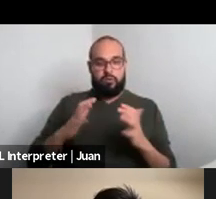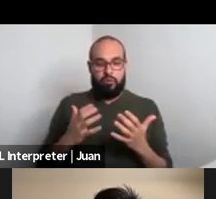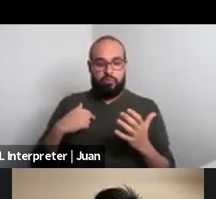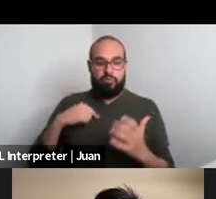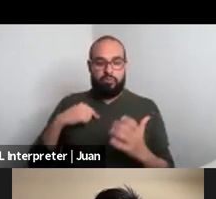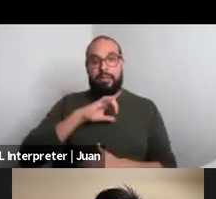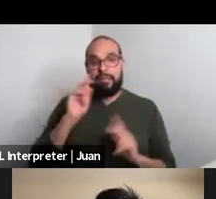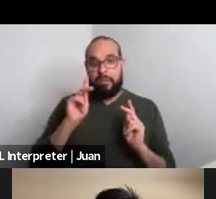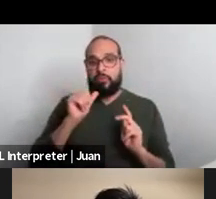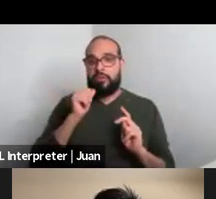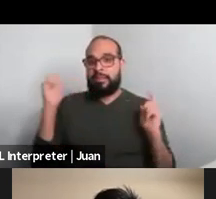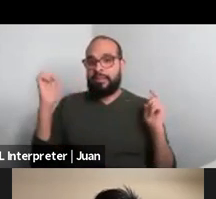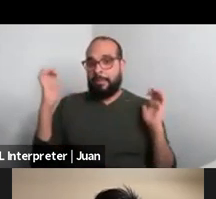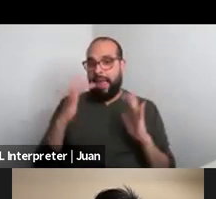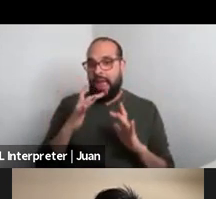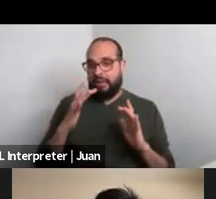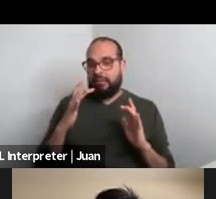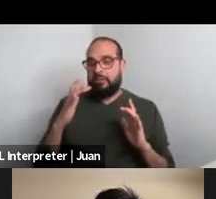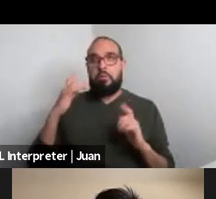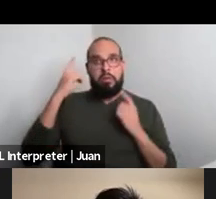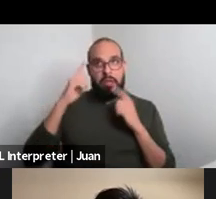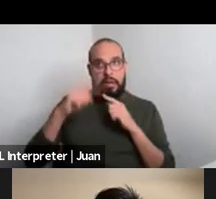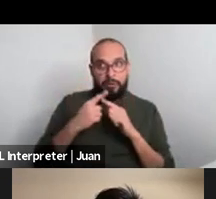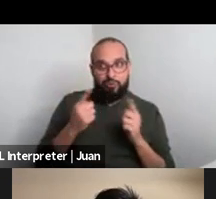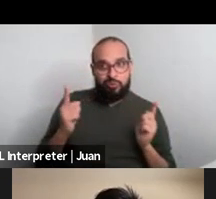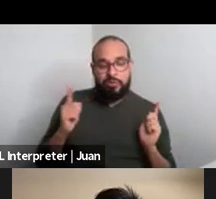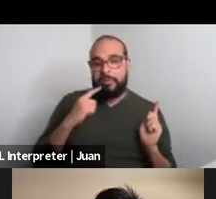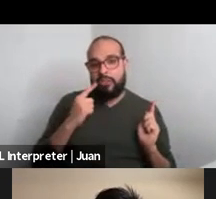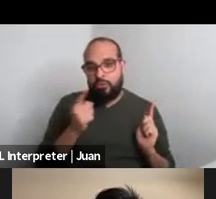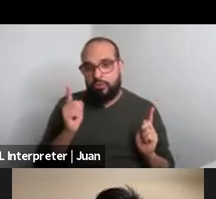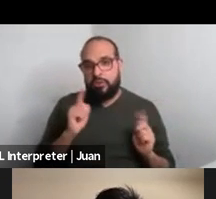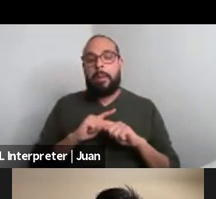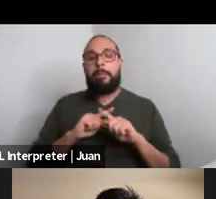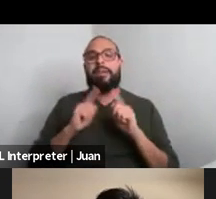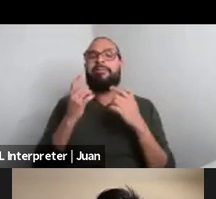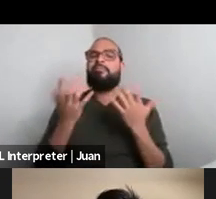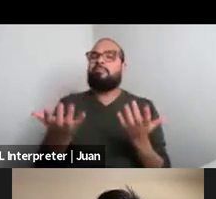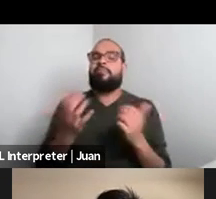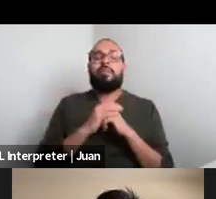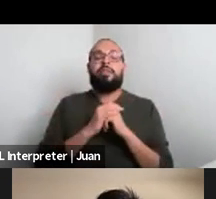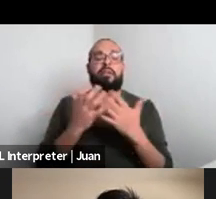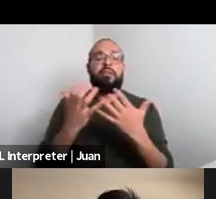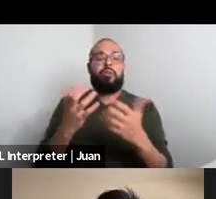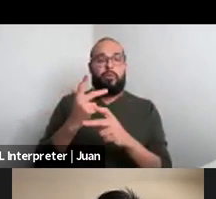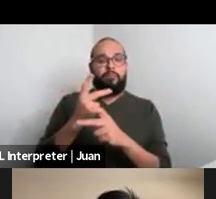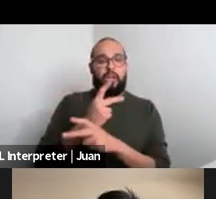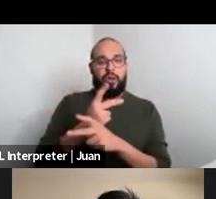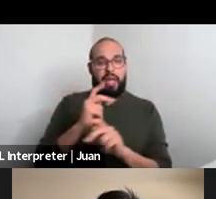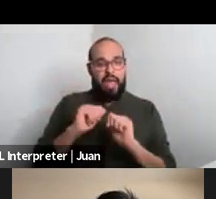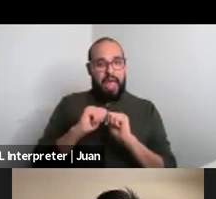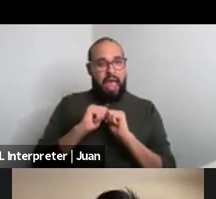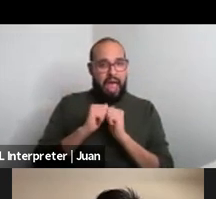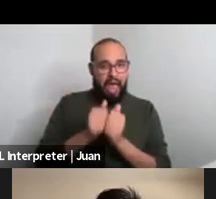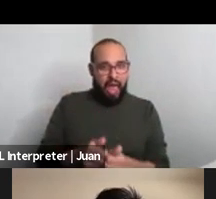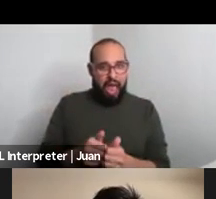We thought about you, we missed you. So the how do you figure out who the person is, I think was